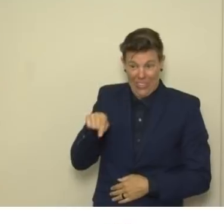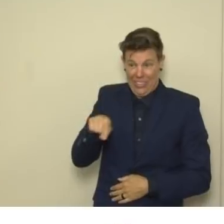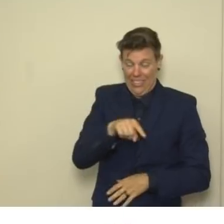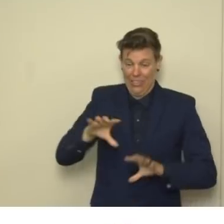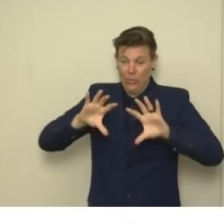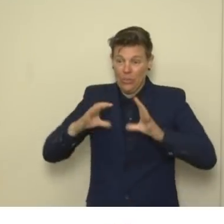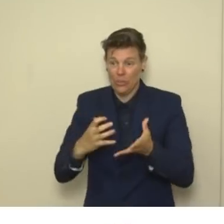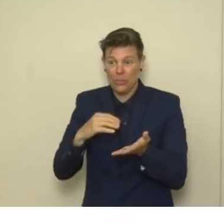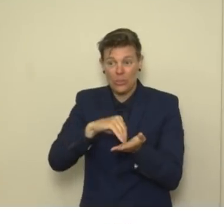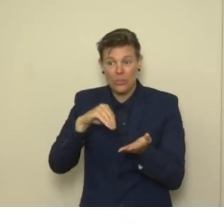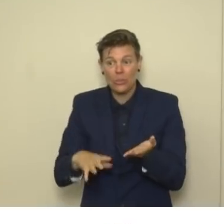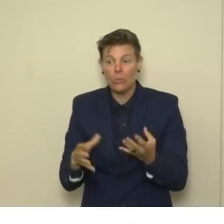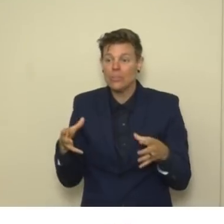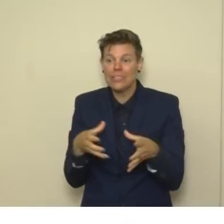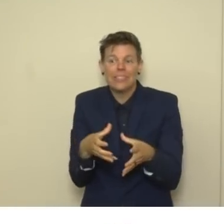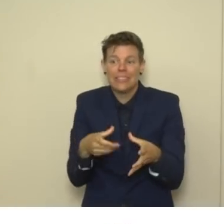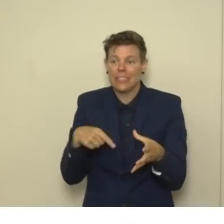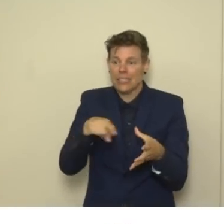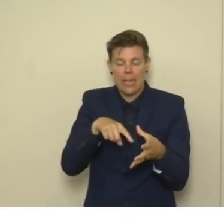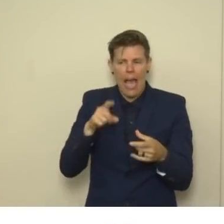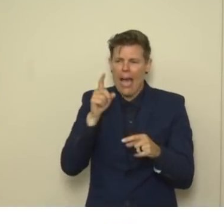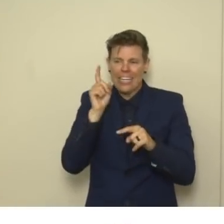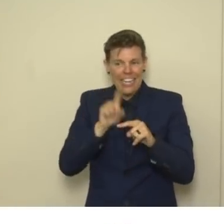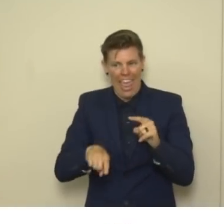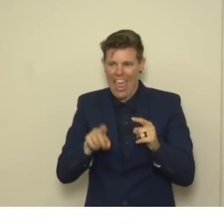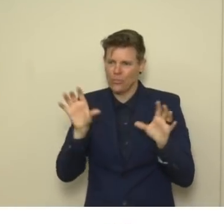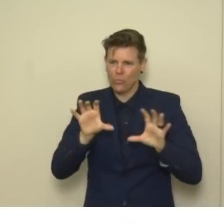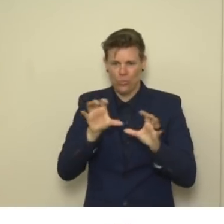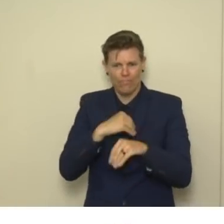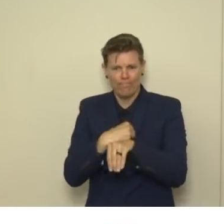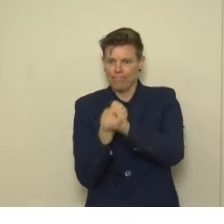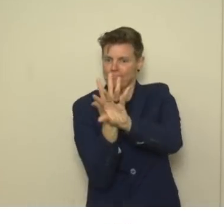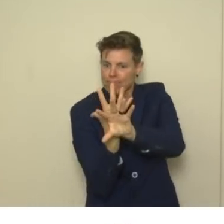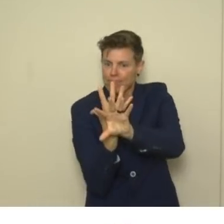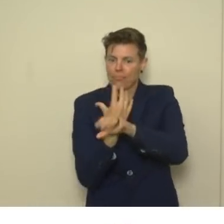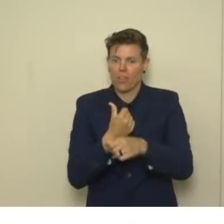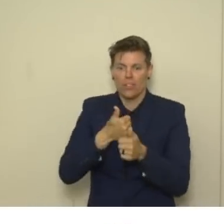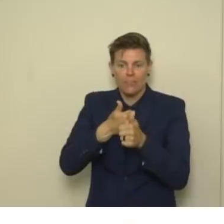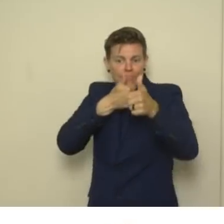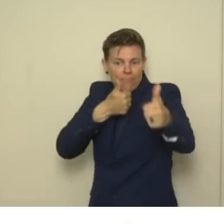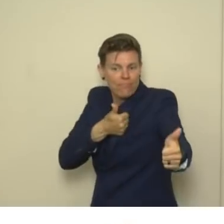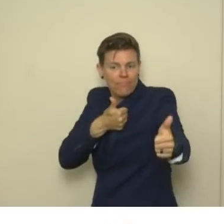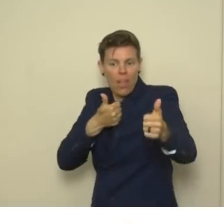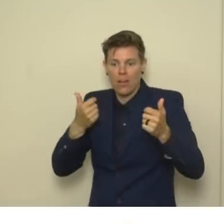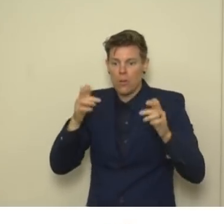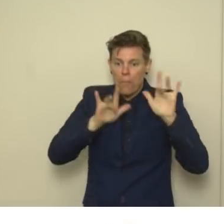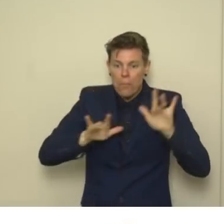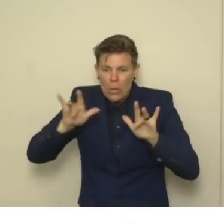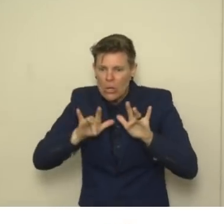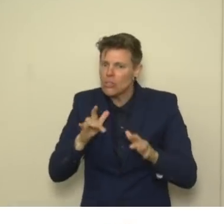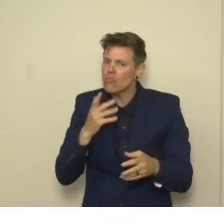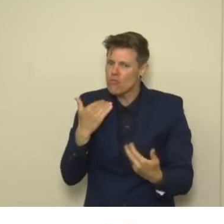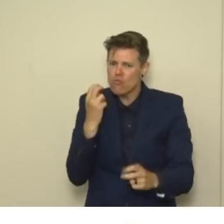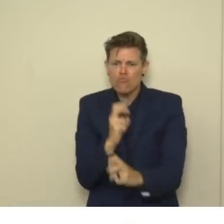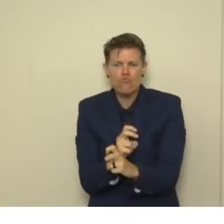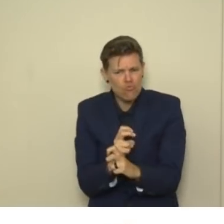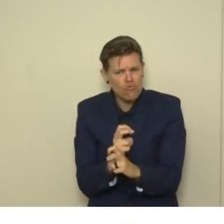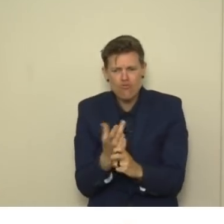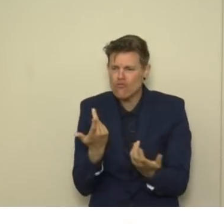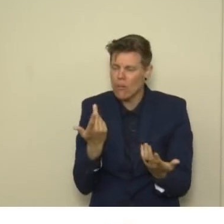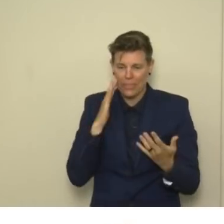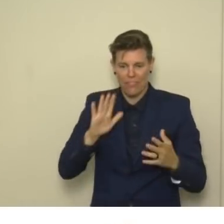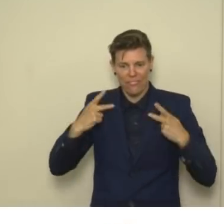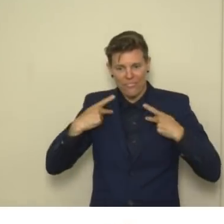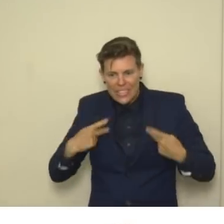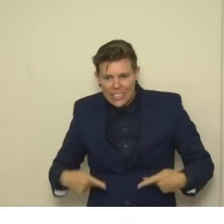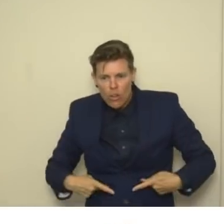not getting what they need, and they need both emotional and physical health care supports that were being delivered